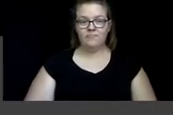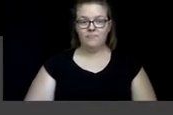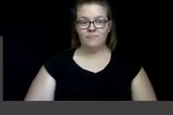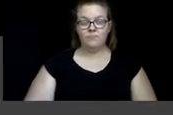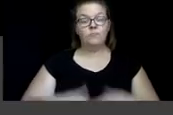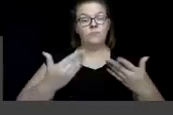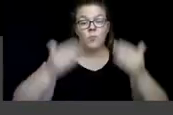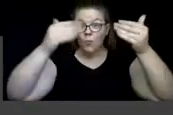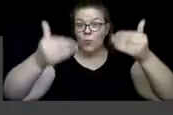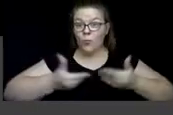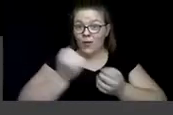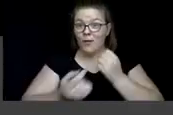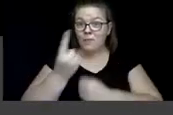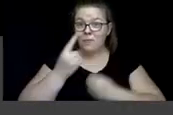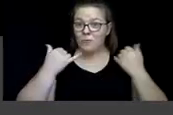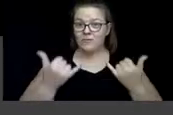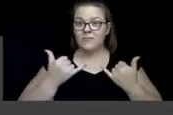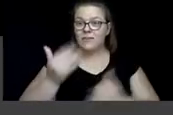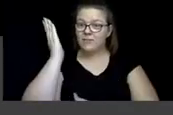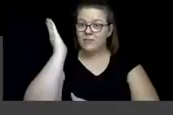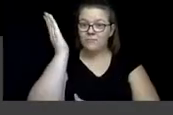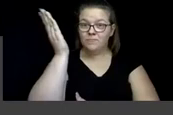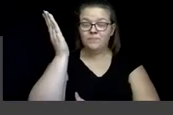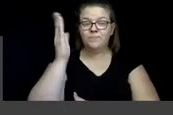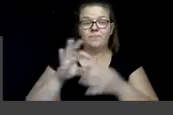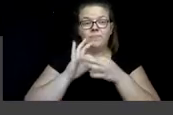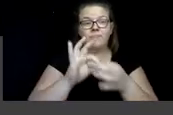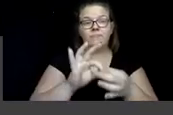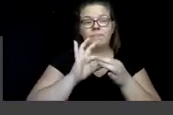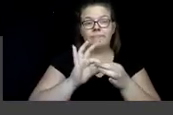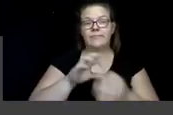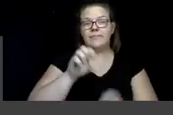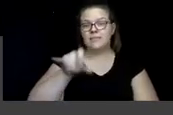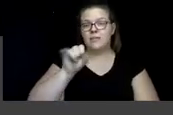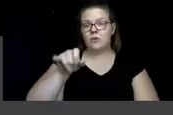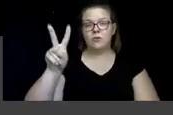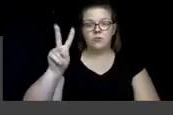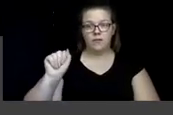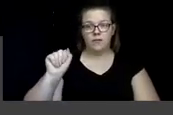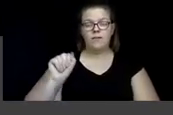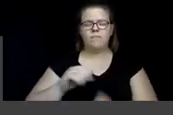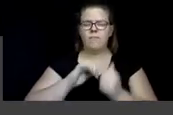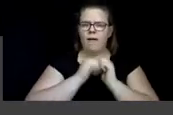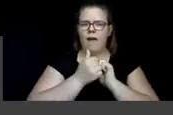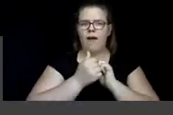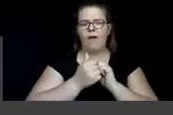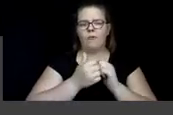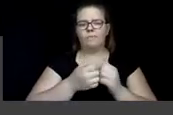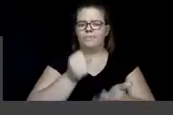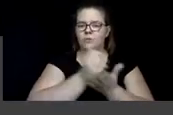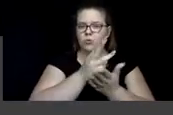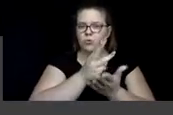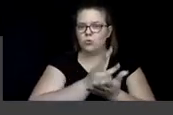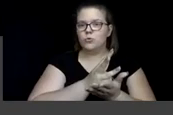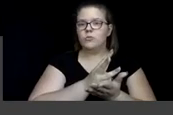So welcome, everyone, to today's presentation on the Syracuse VA and how the social work